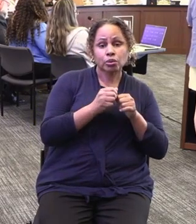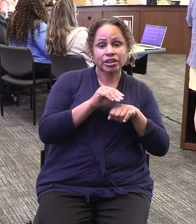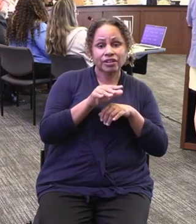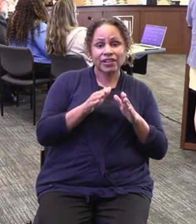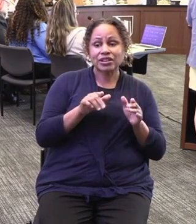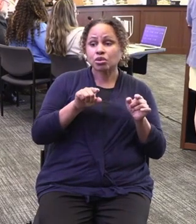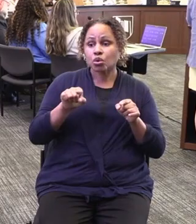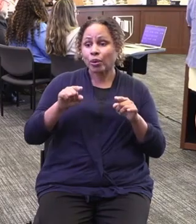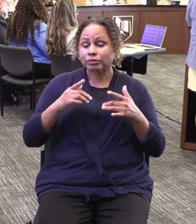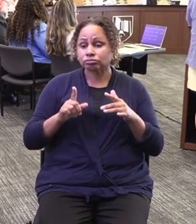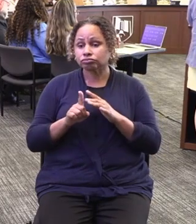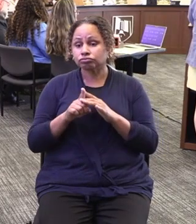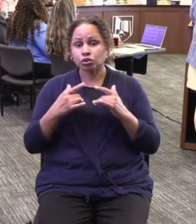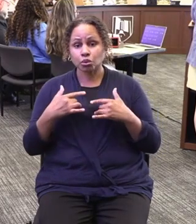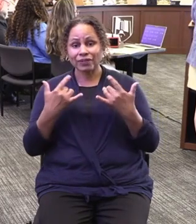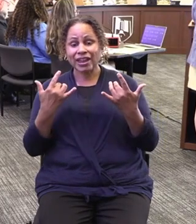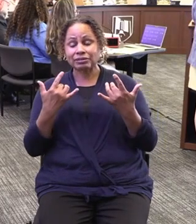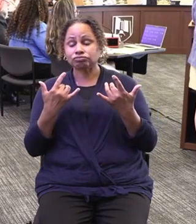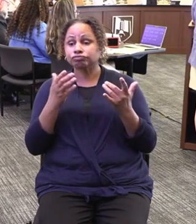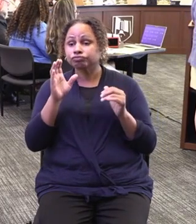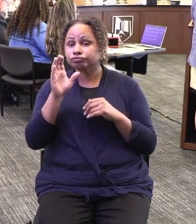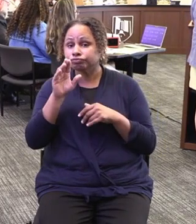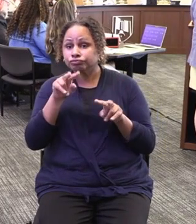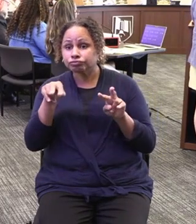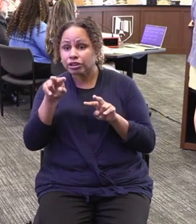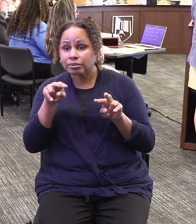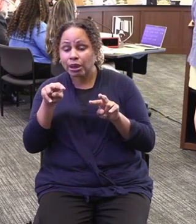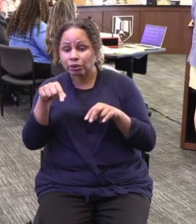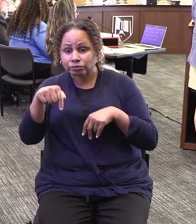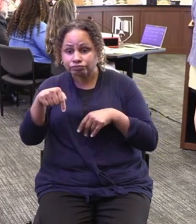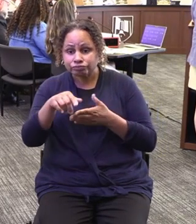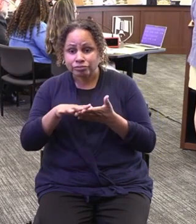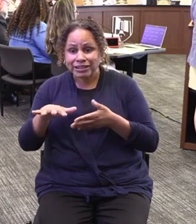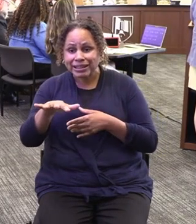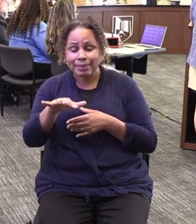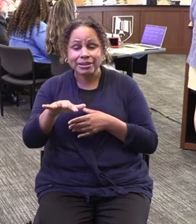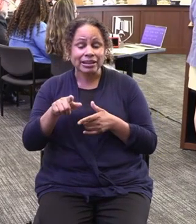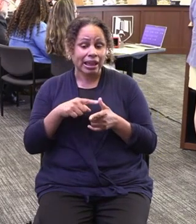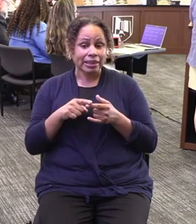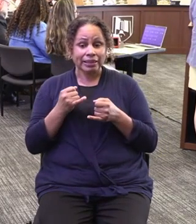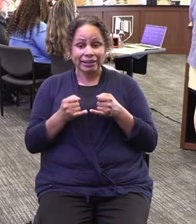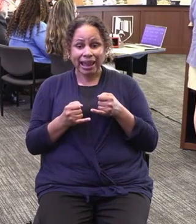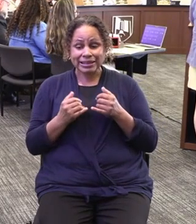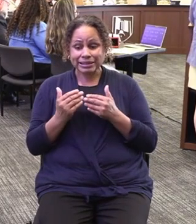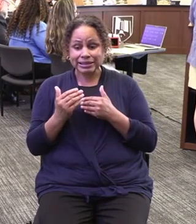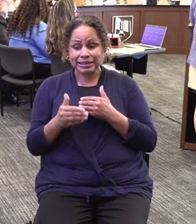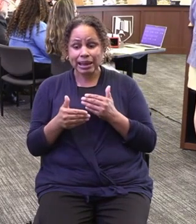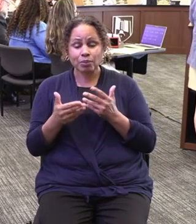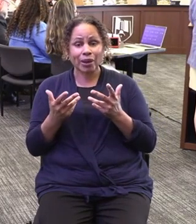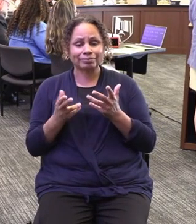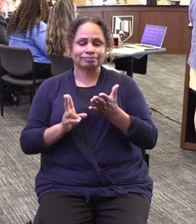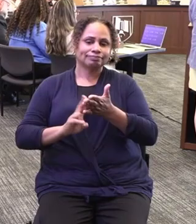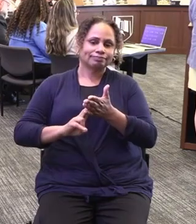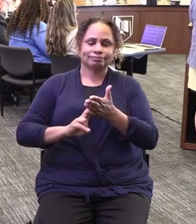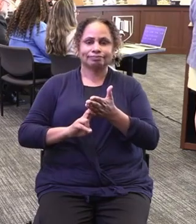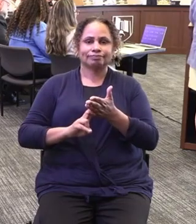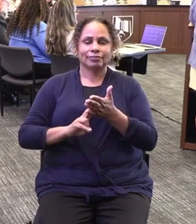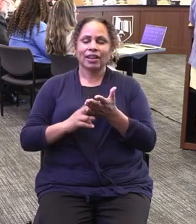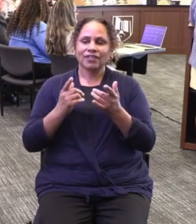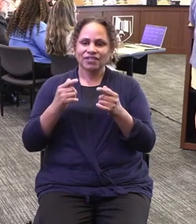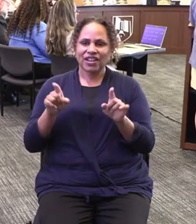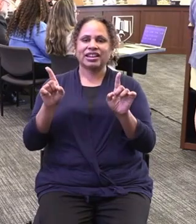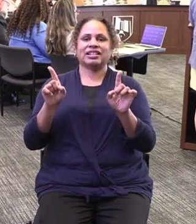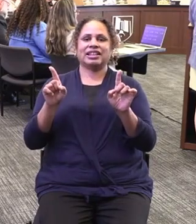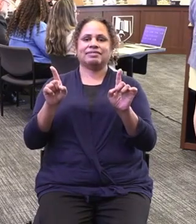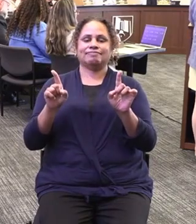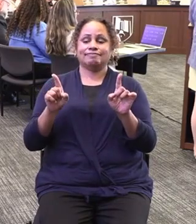the action. And then the last step of the journey, just to get them in the front door, is that enrollment, finally getting to register. This is